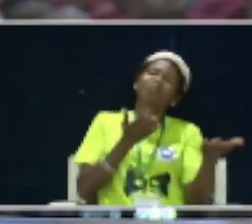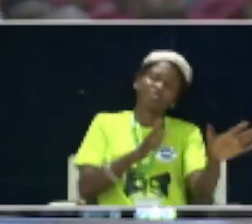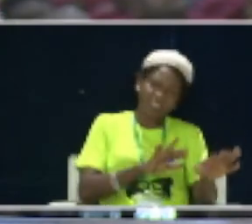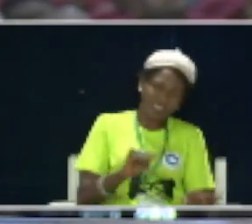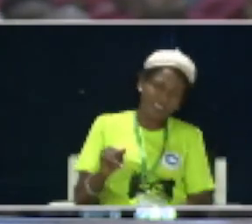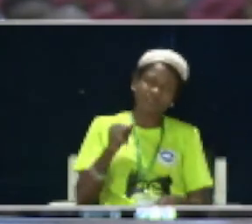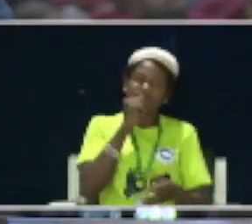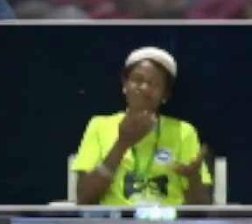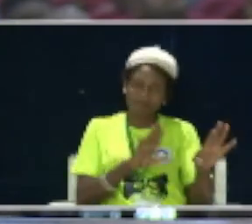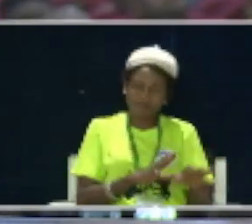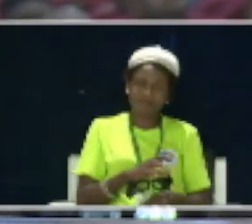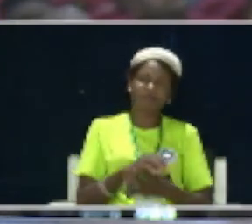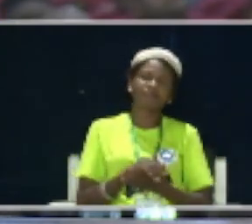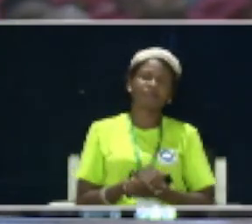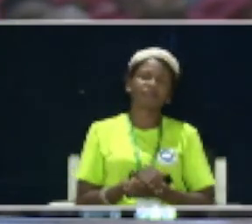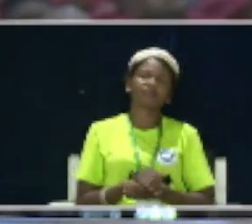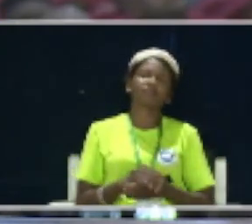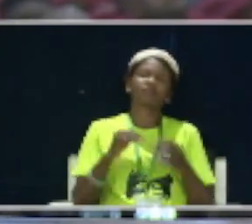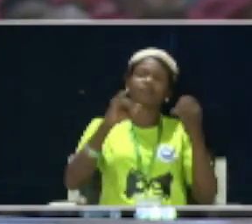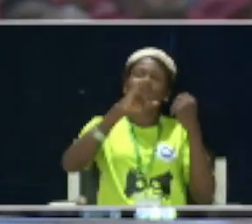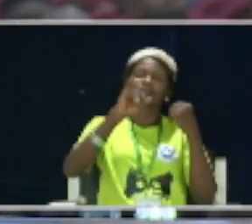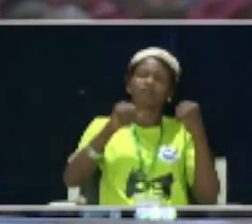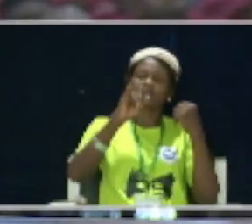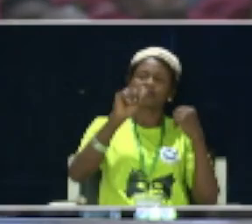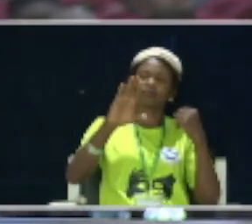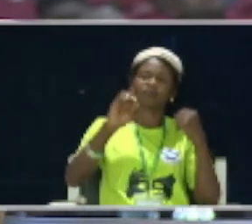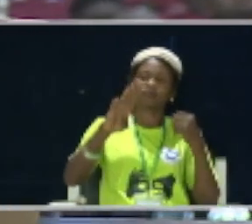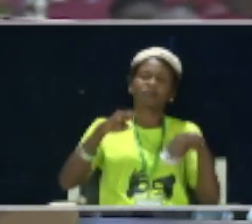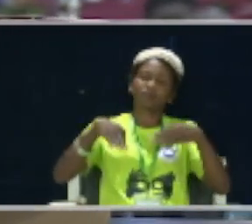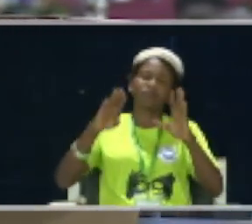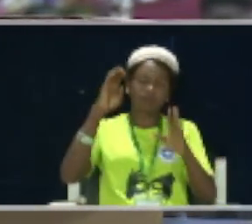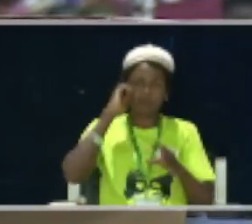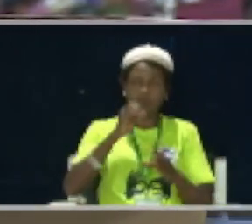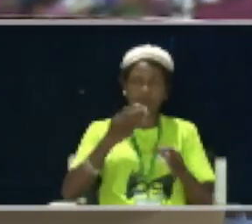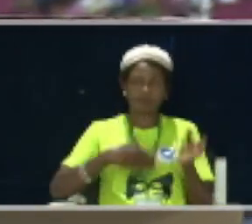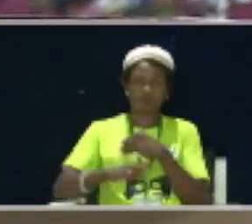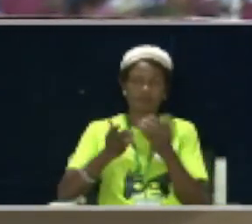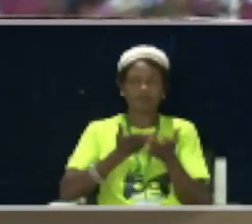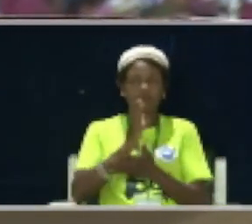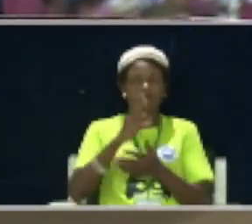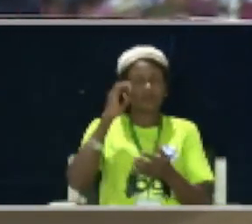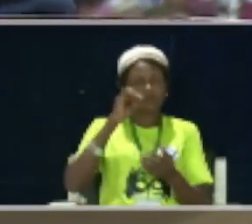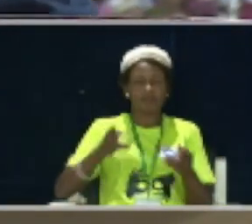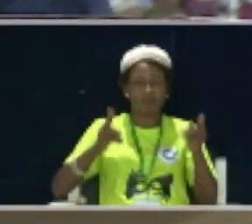I'm dying. Jacob said the birthright. In his haste, he gave it up.